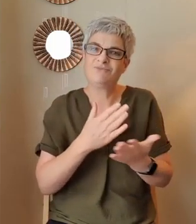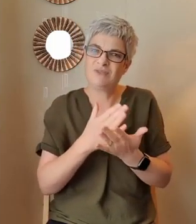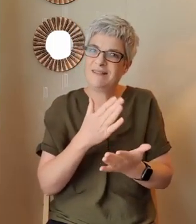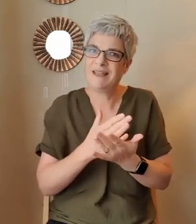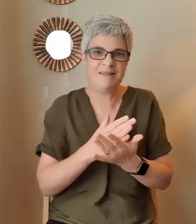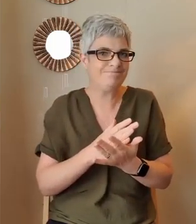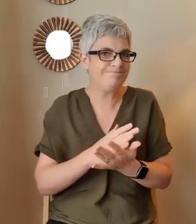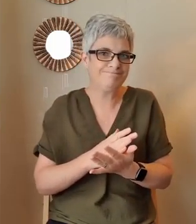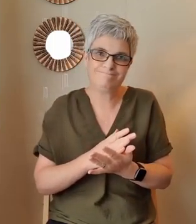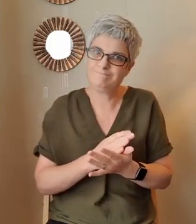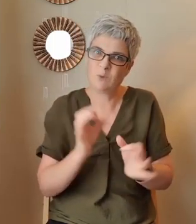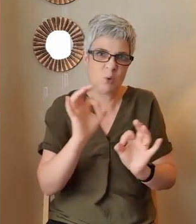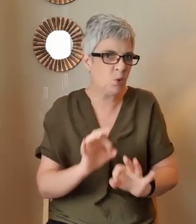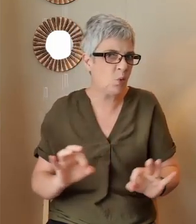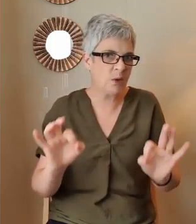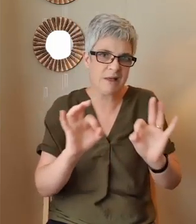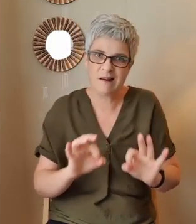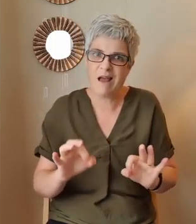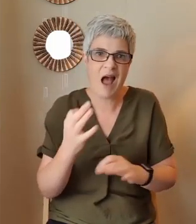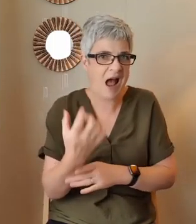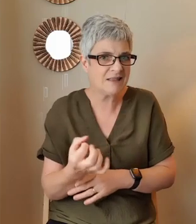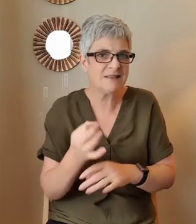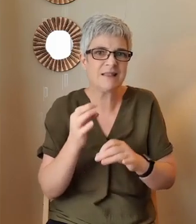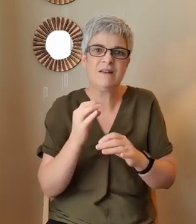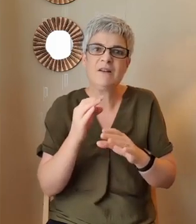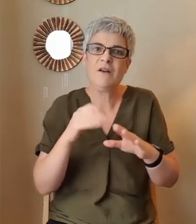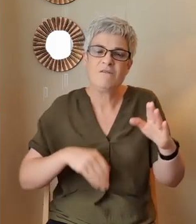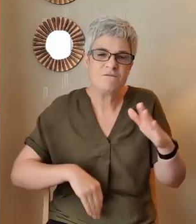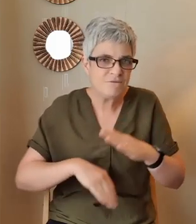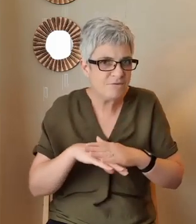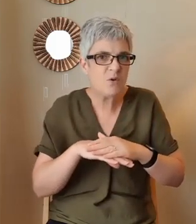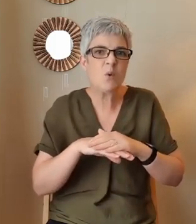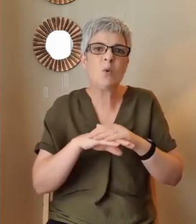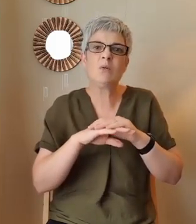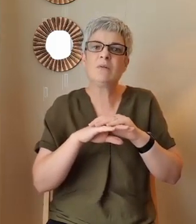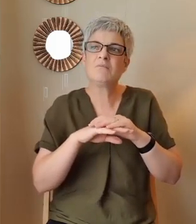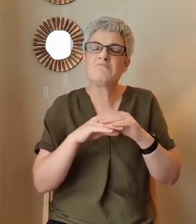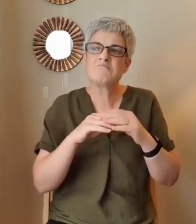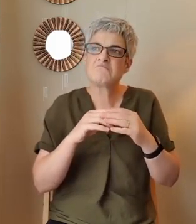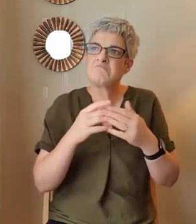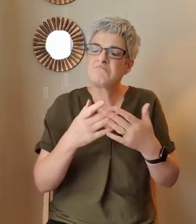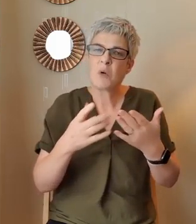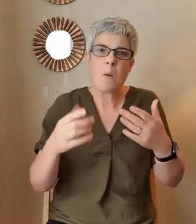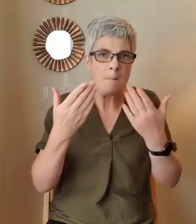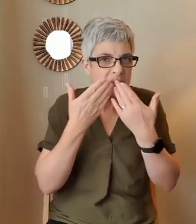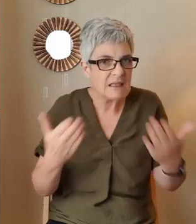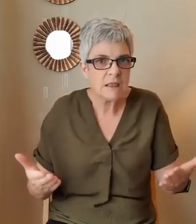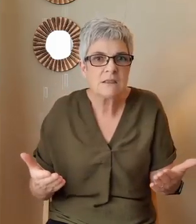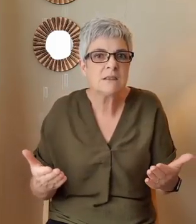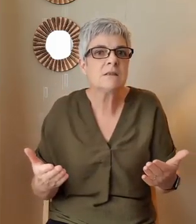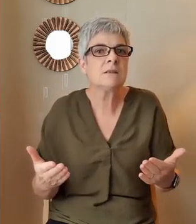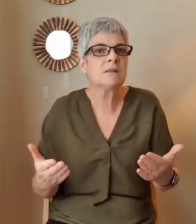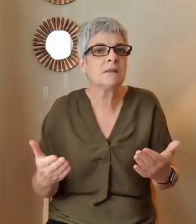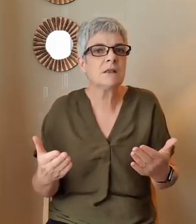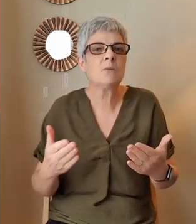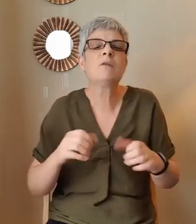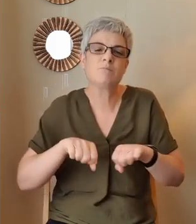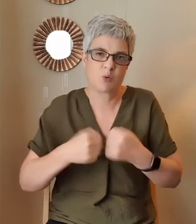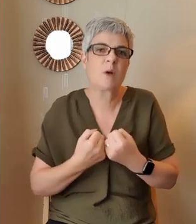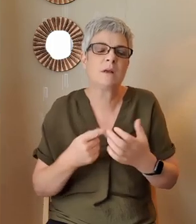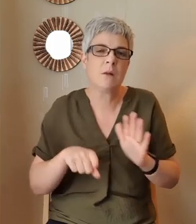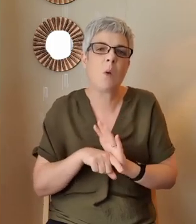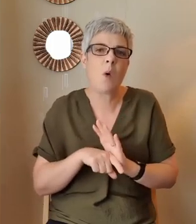None of us have been completely and perfectly obedient in everything. We've broken the law. But above